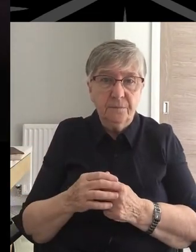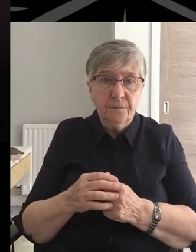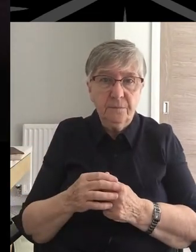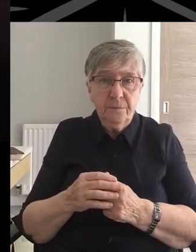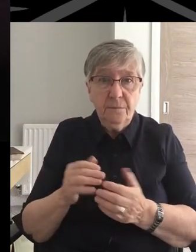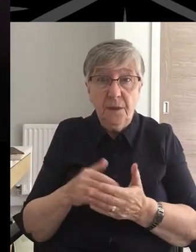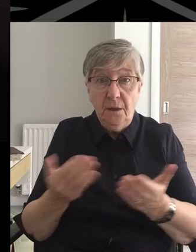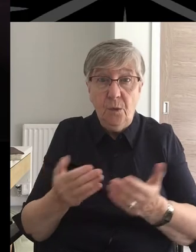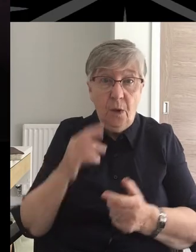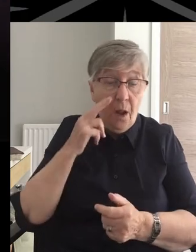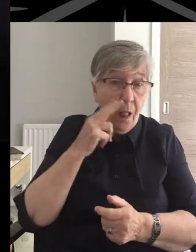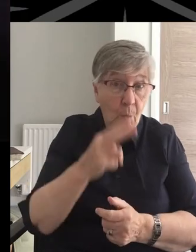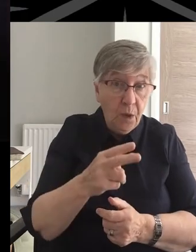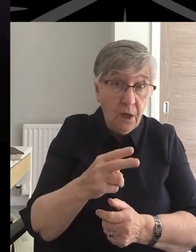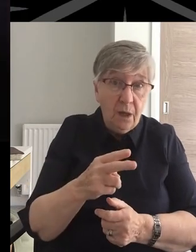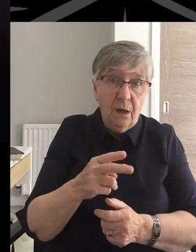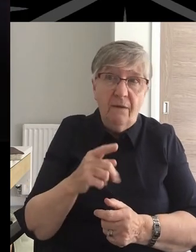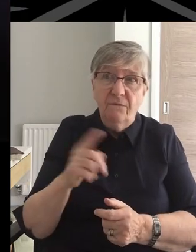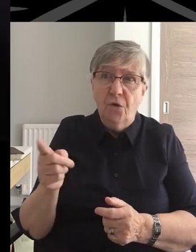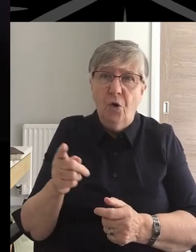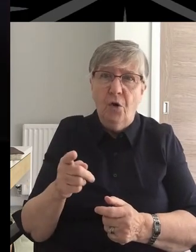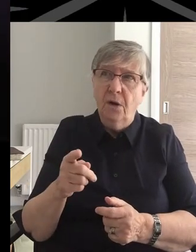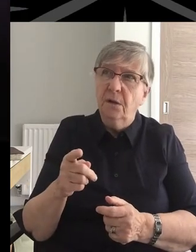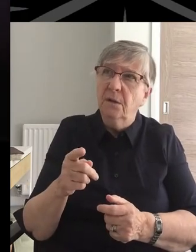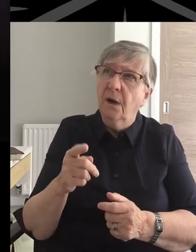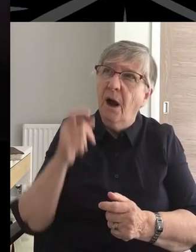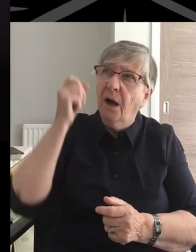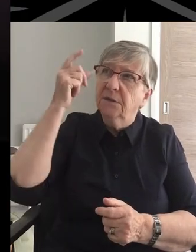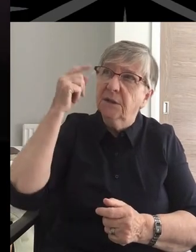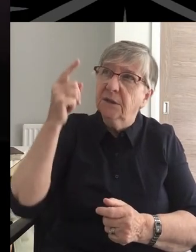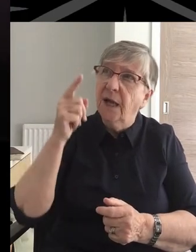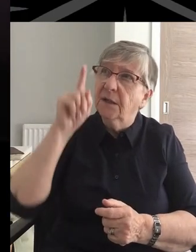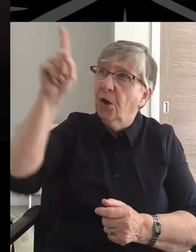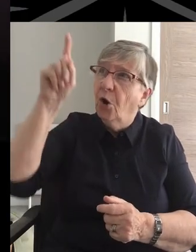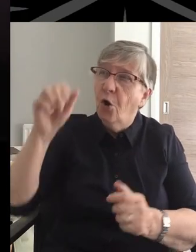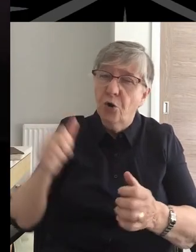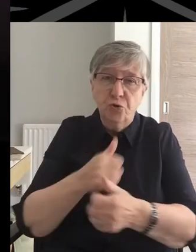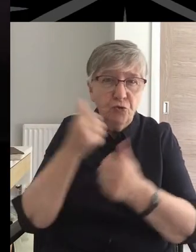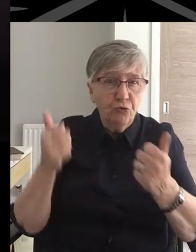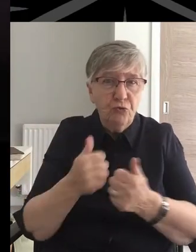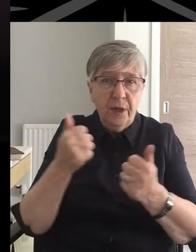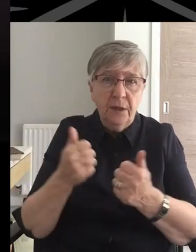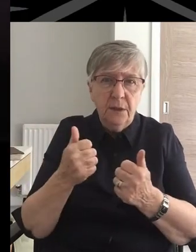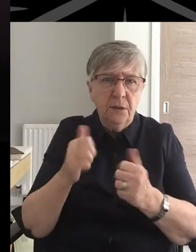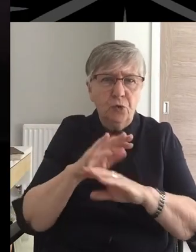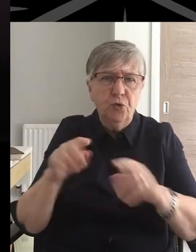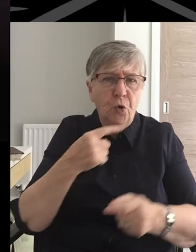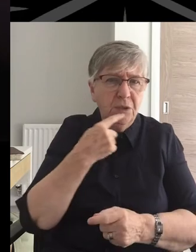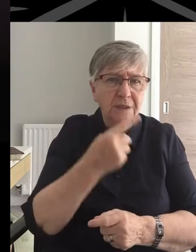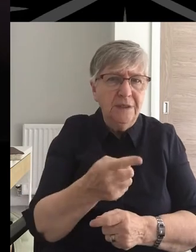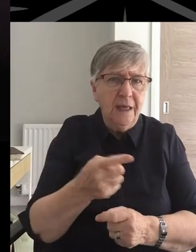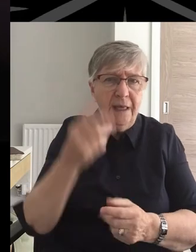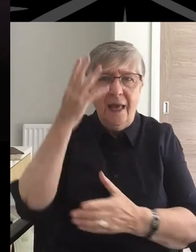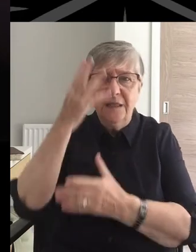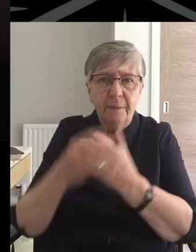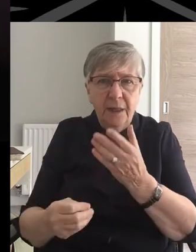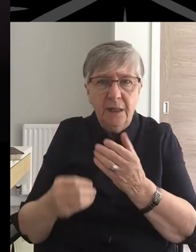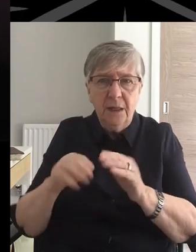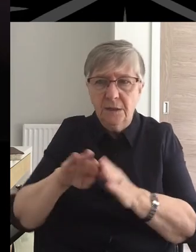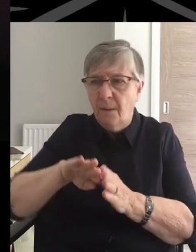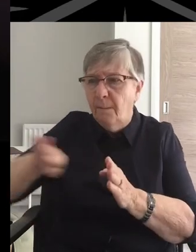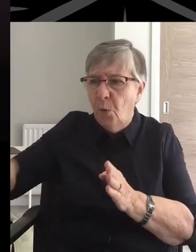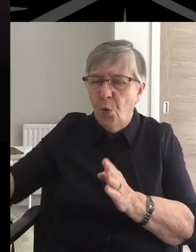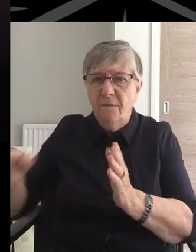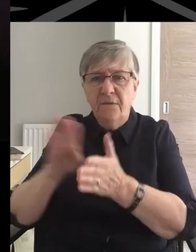Now, looking for that taste of the greatness, the goodness of God, is not to advocate an experience that's removed from